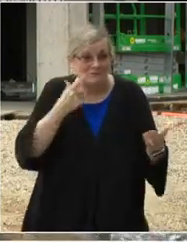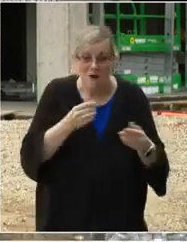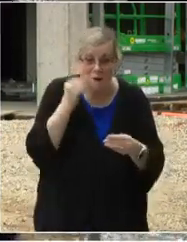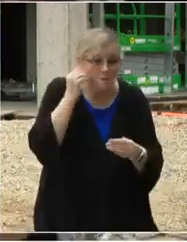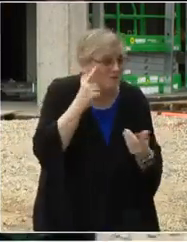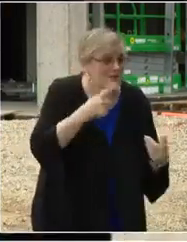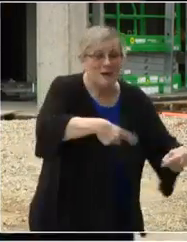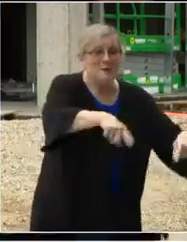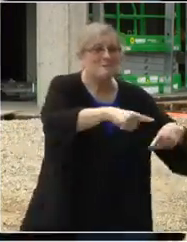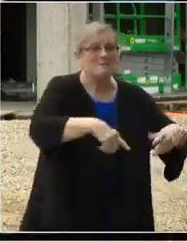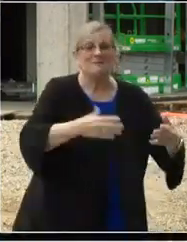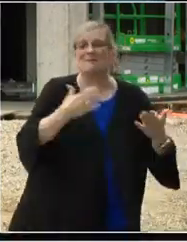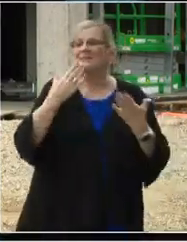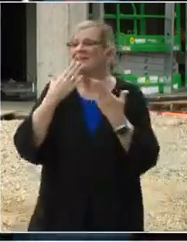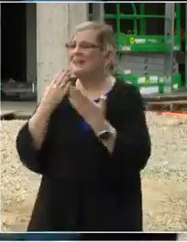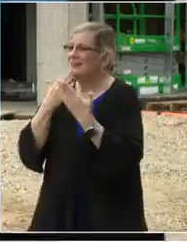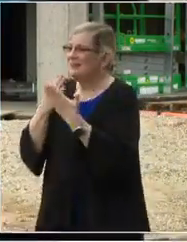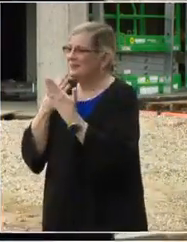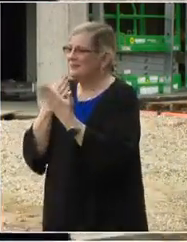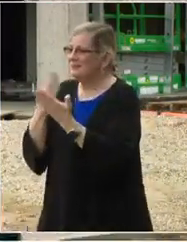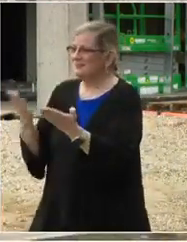Congratulations.